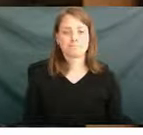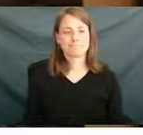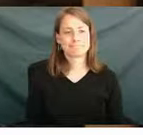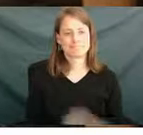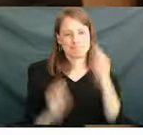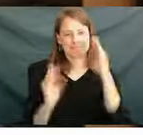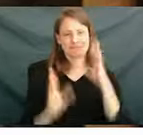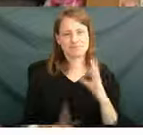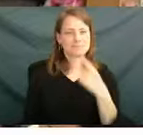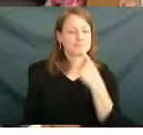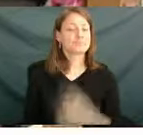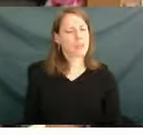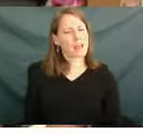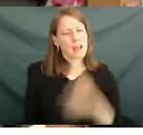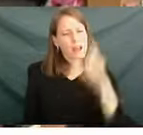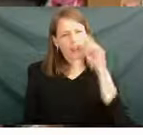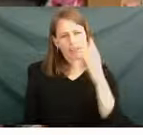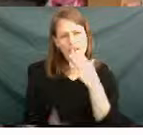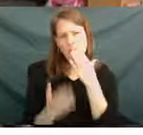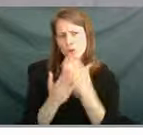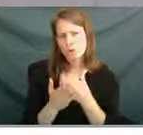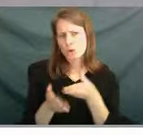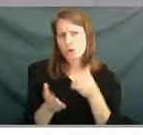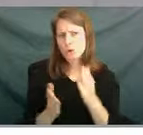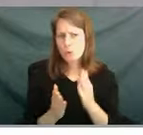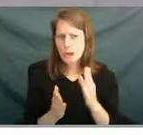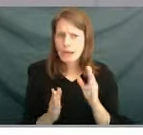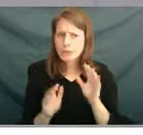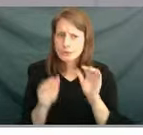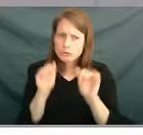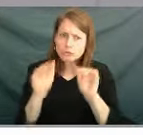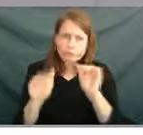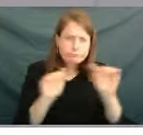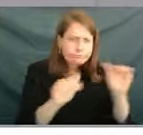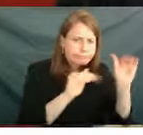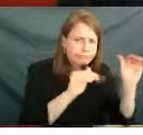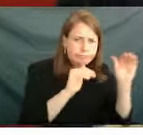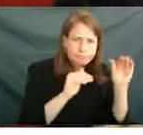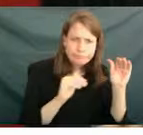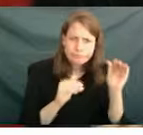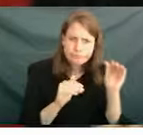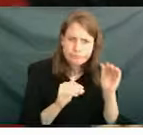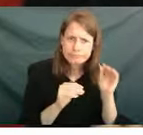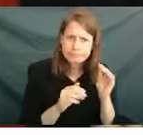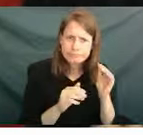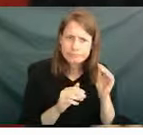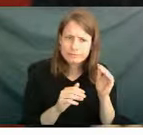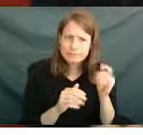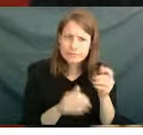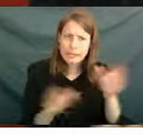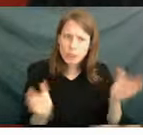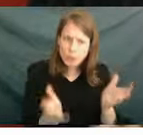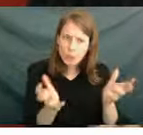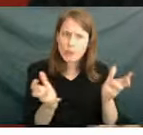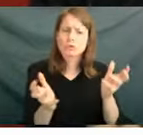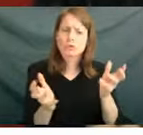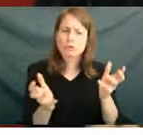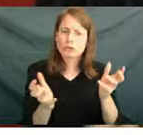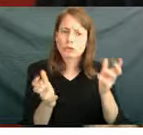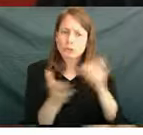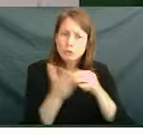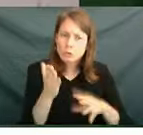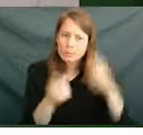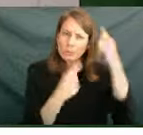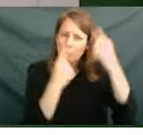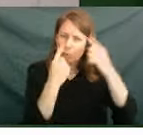and without doing a focused lesson, they don't really have those kinds of opportunity for discussion and sharing their ideas with other